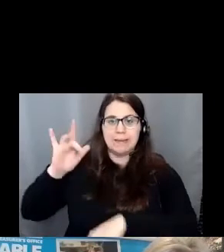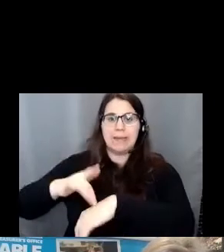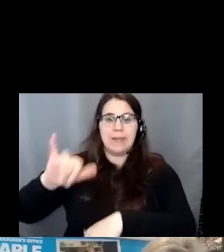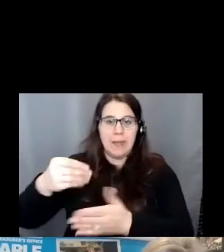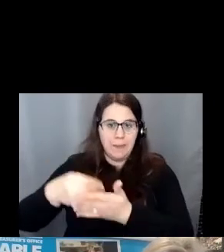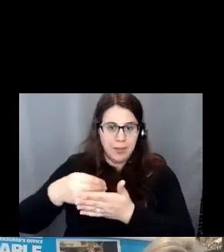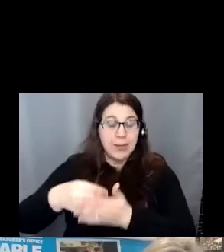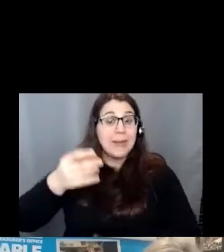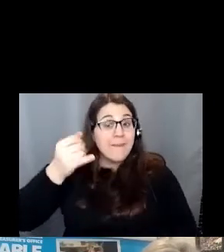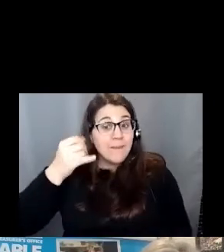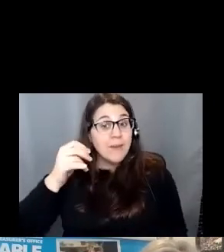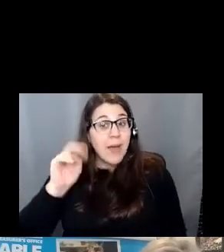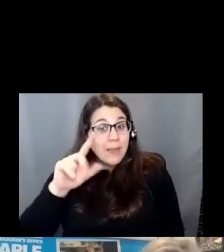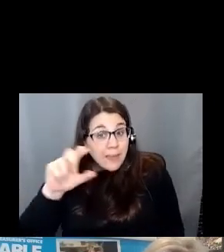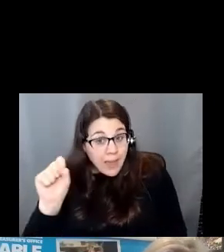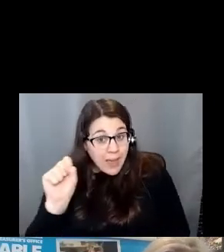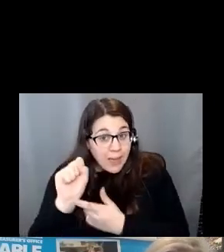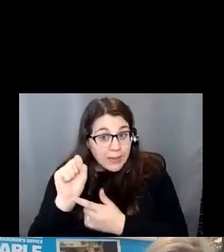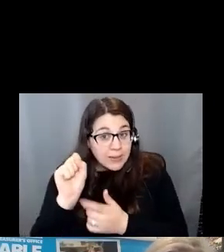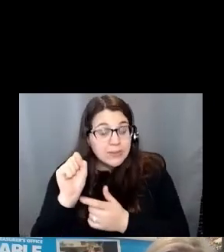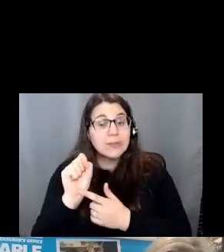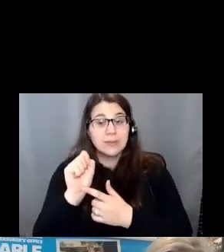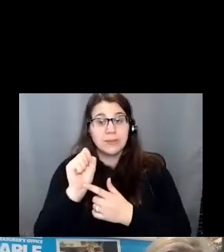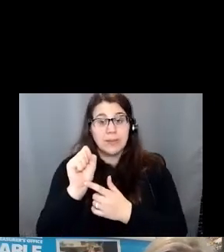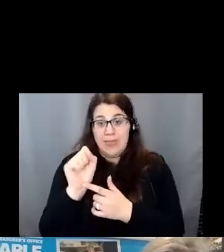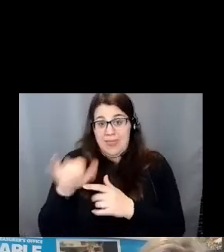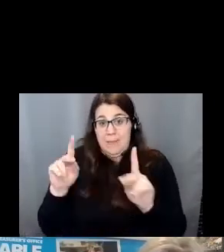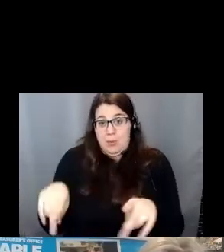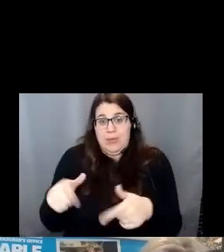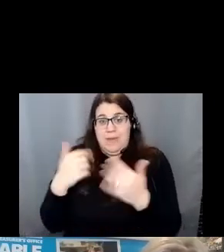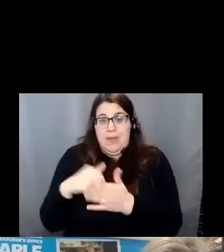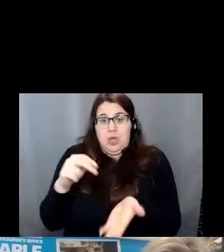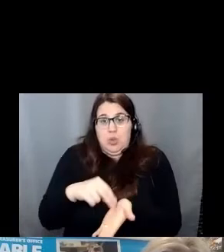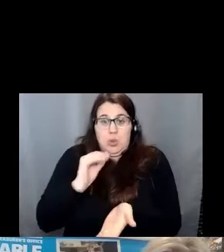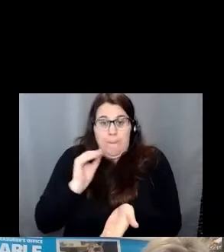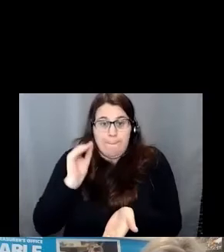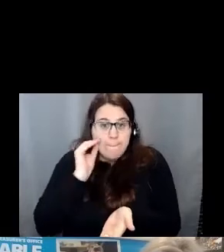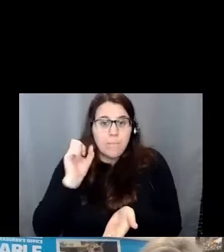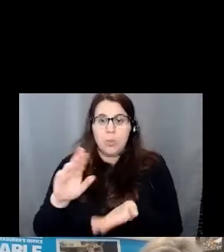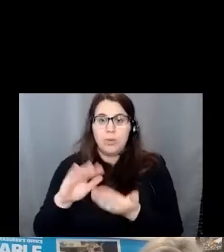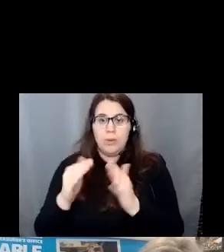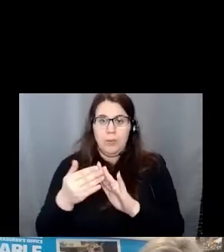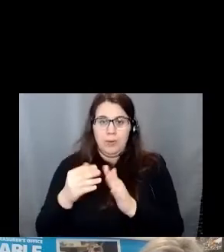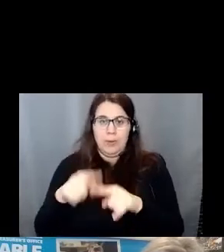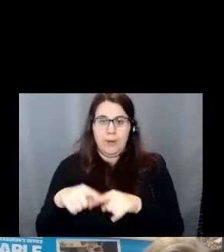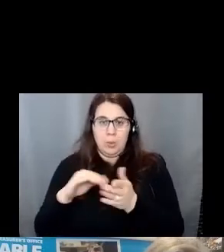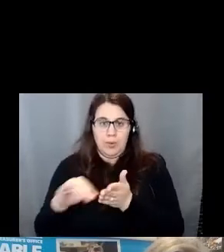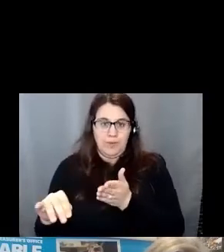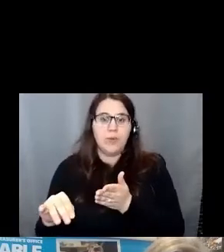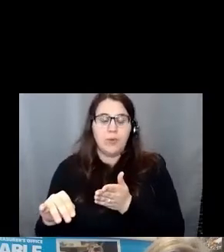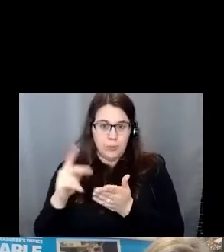exception is if the expenses were paid for the individual living in a nursing home or a community-based waiver program and is over the